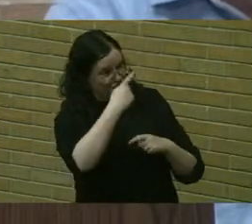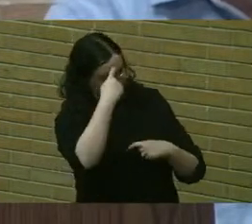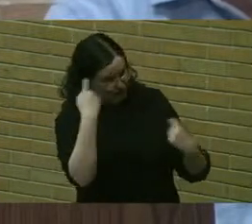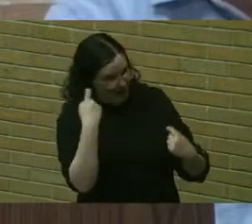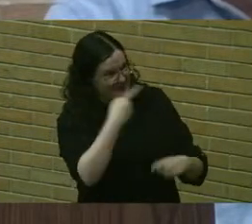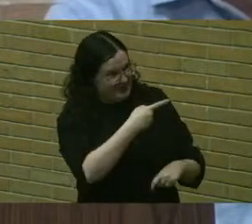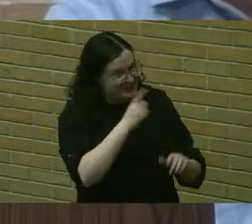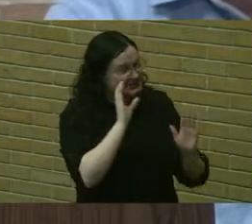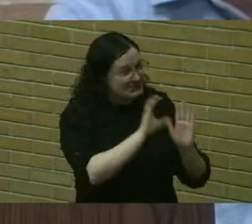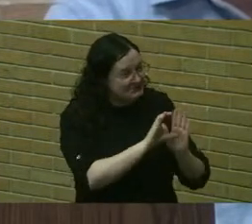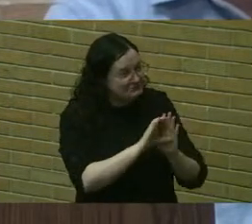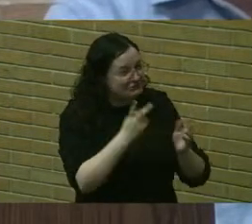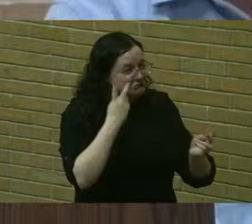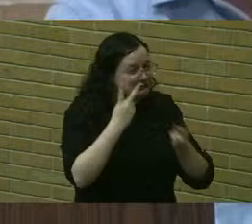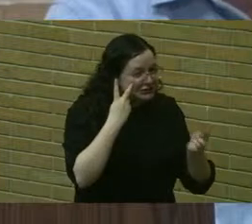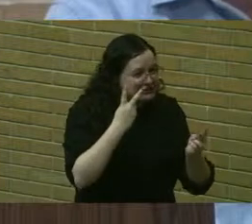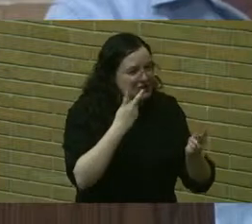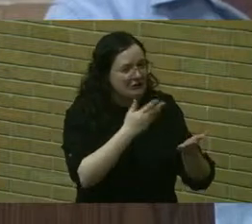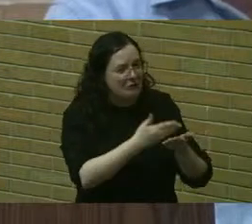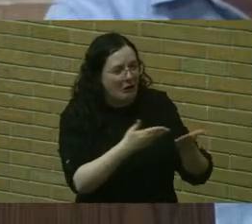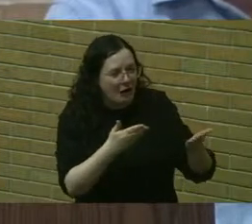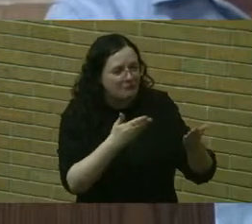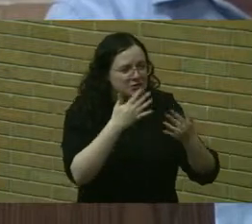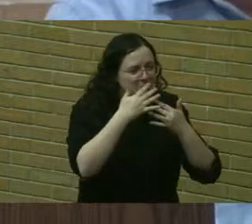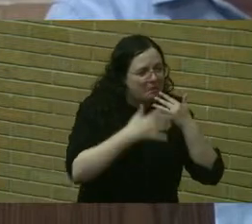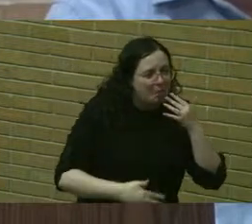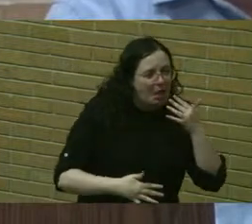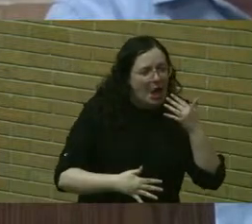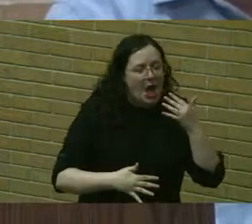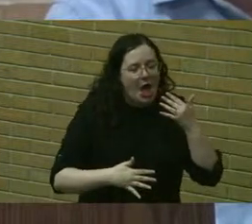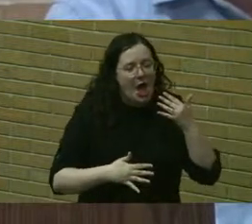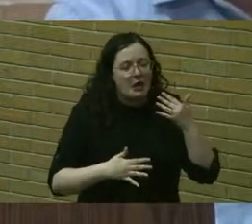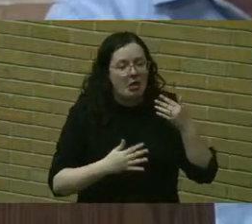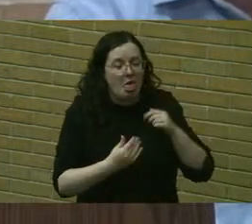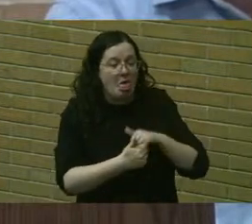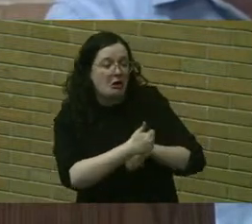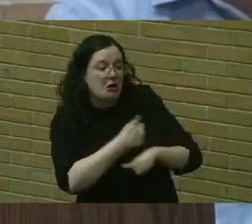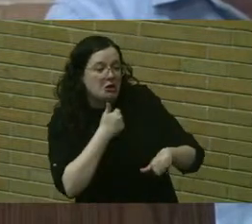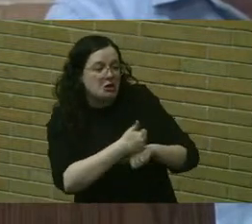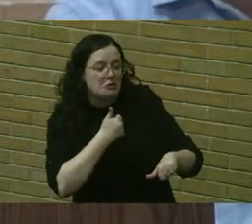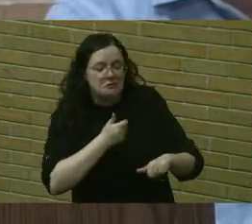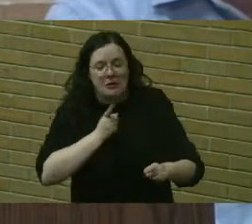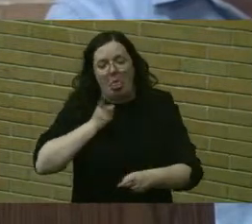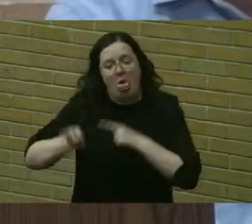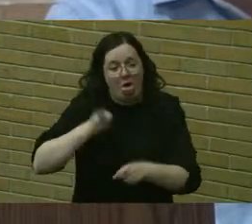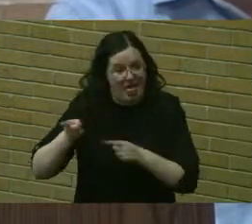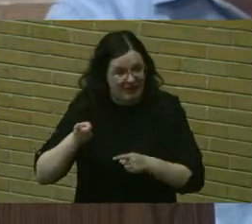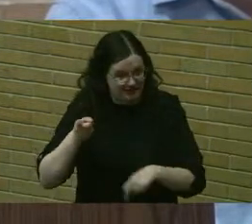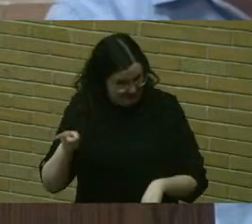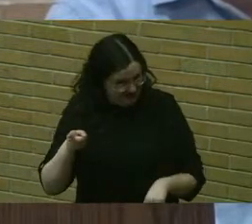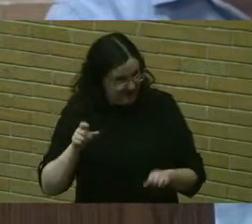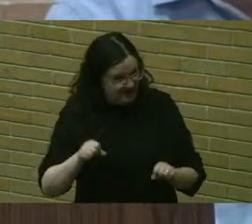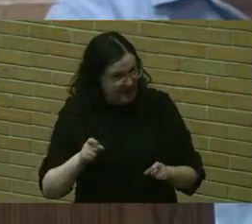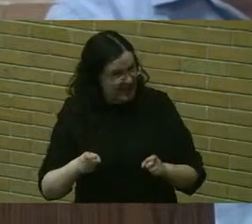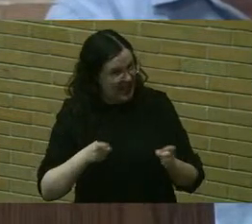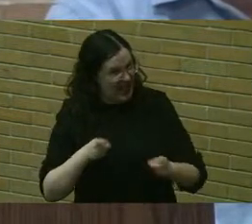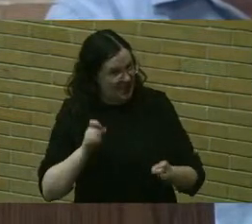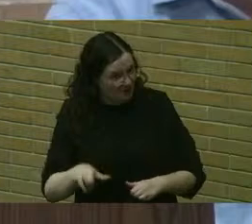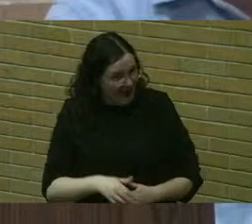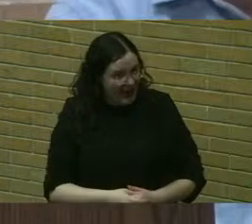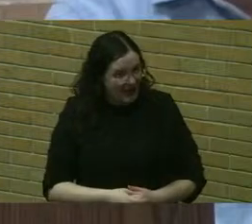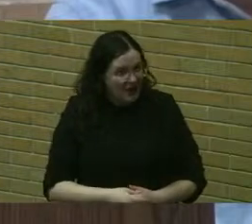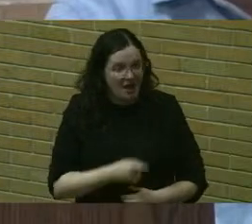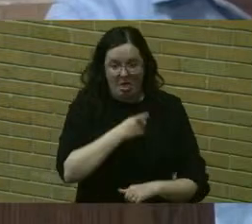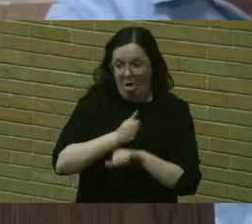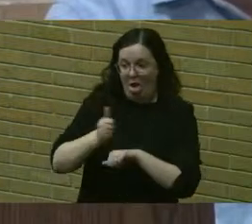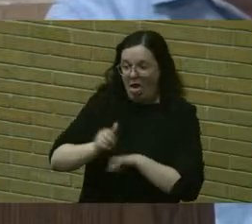or objects or being accused of that their parents are murdering